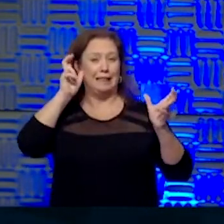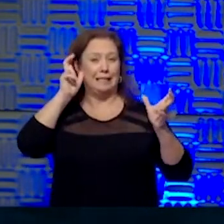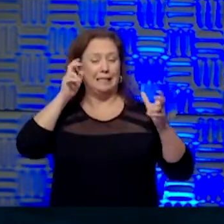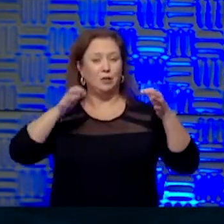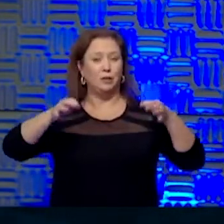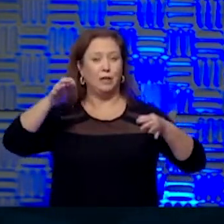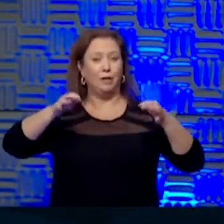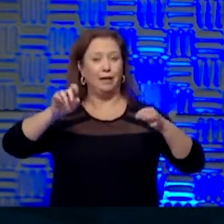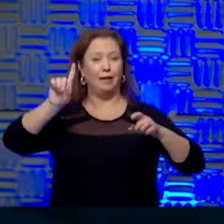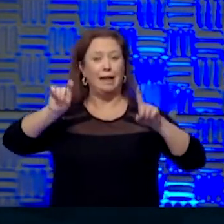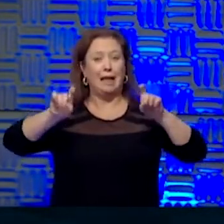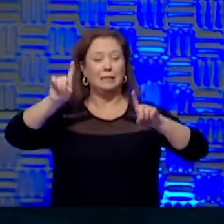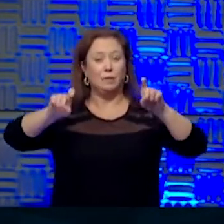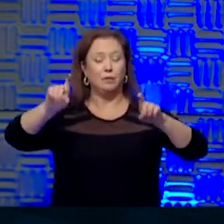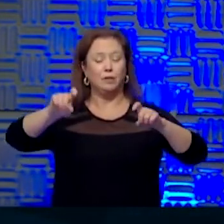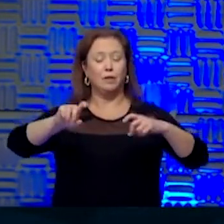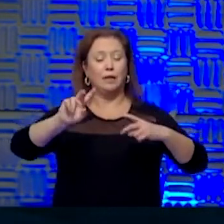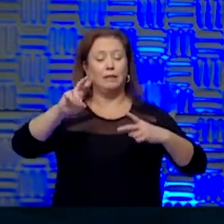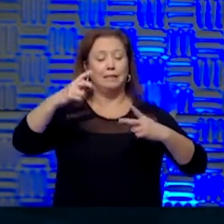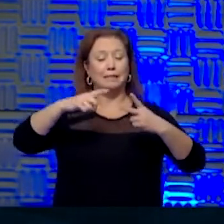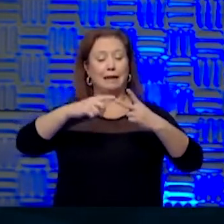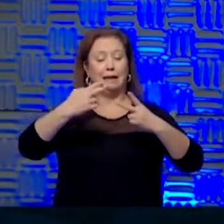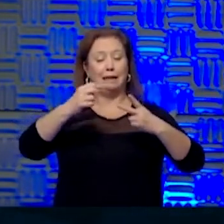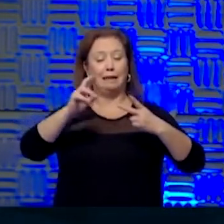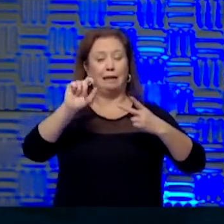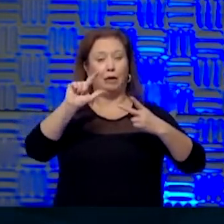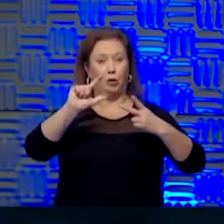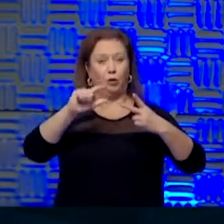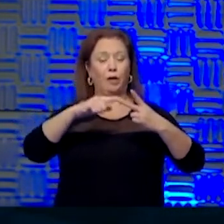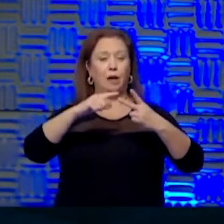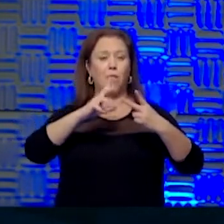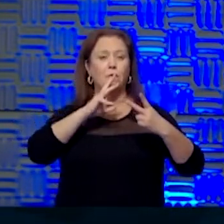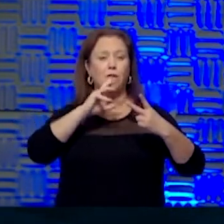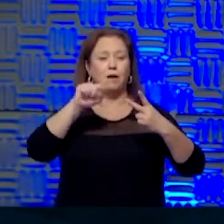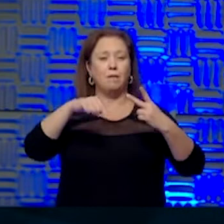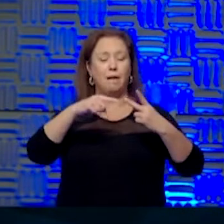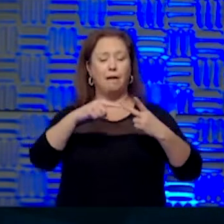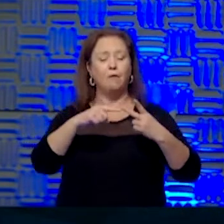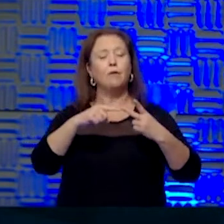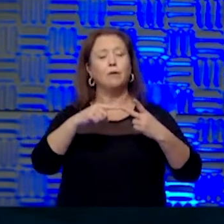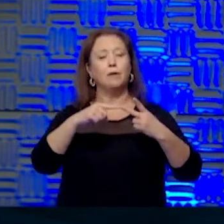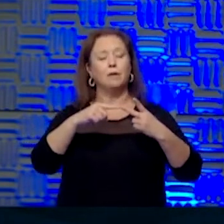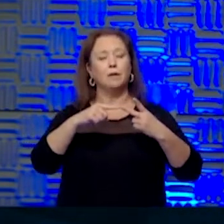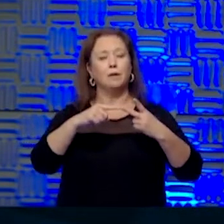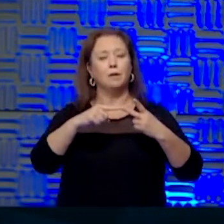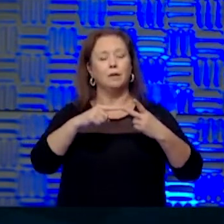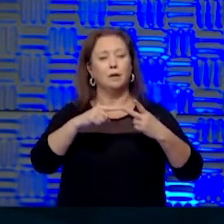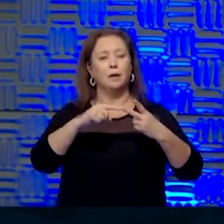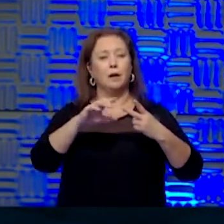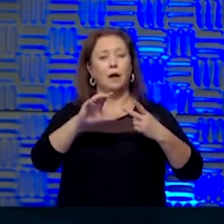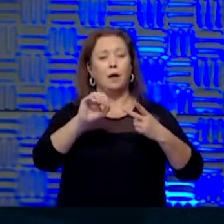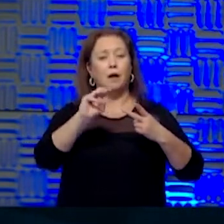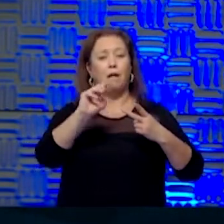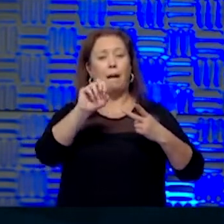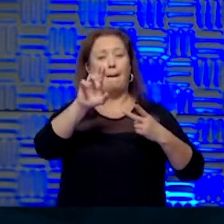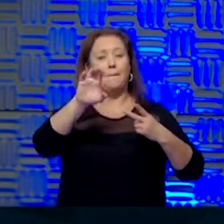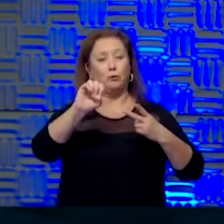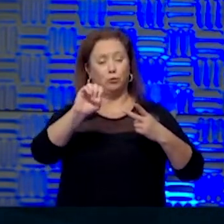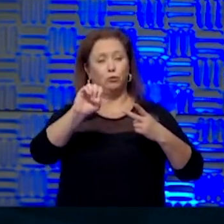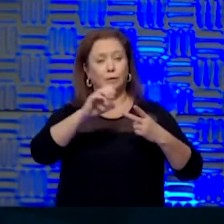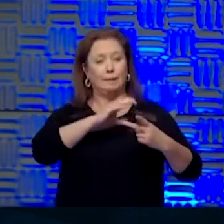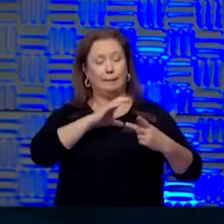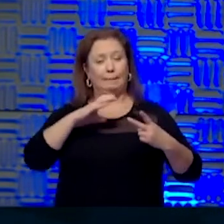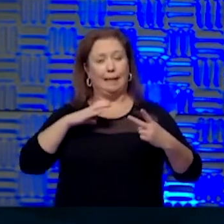ask the questions. The second hearing I would highlight for purposes of this conference, it was the Commerce Committee having a